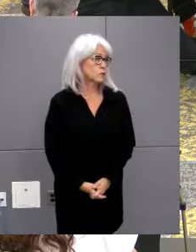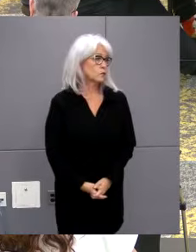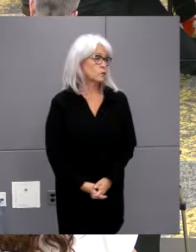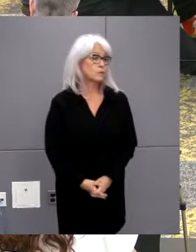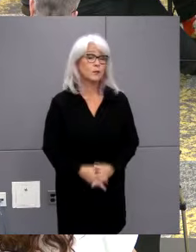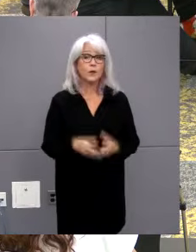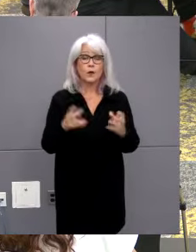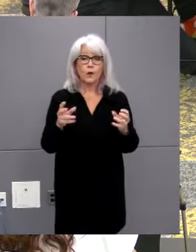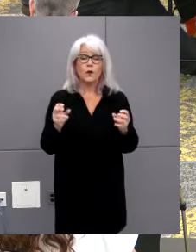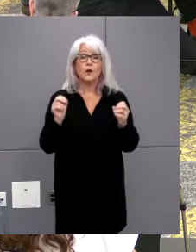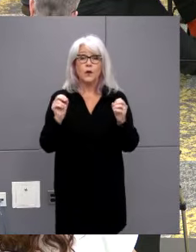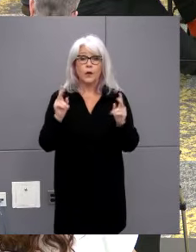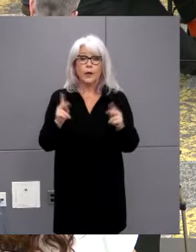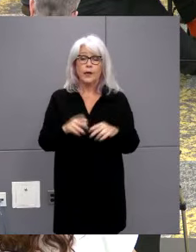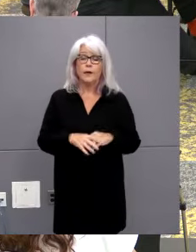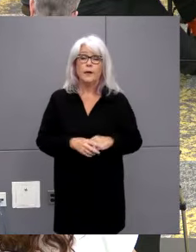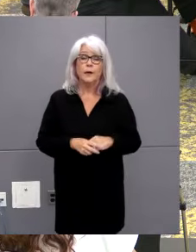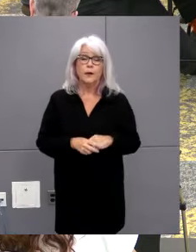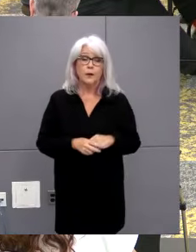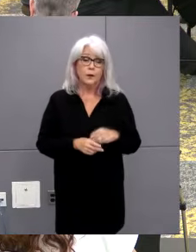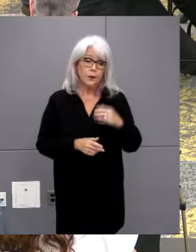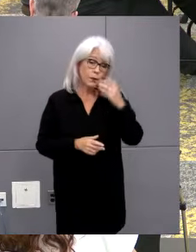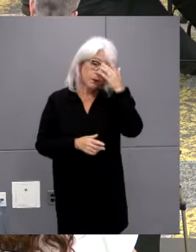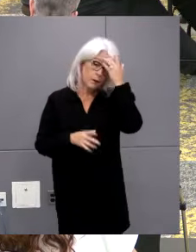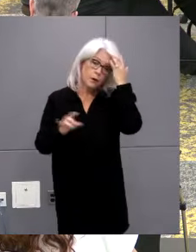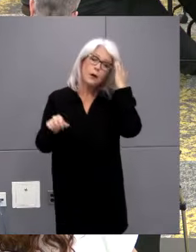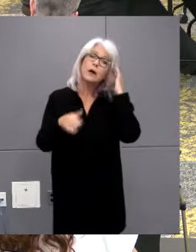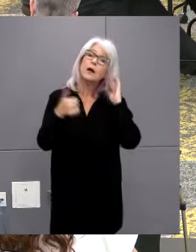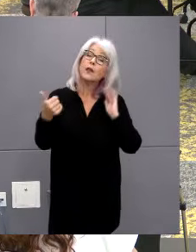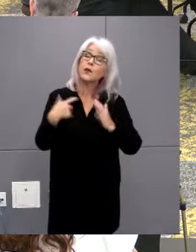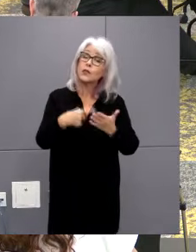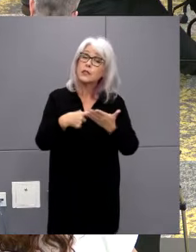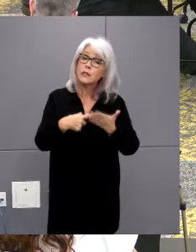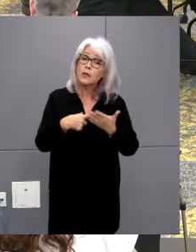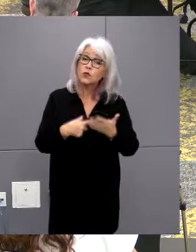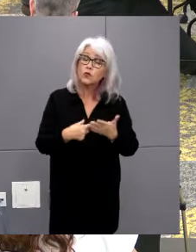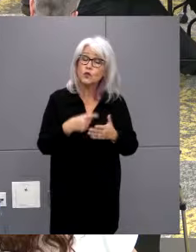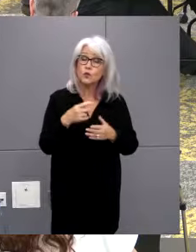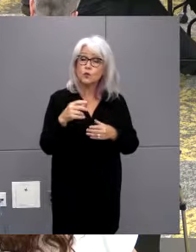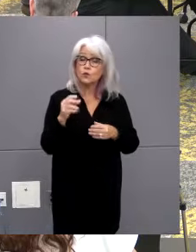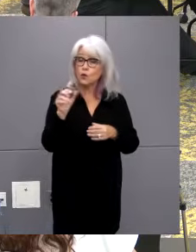Okay. Art, did you have any more discussion or any more questions?